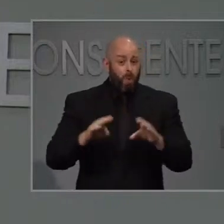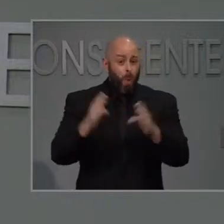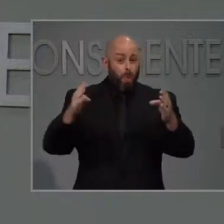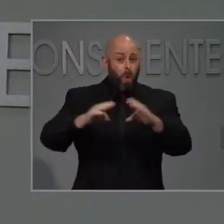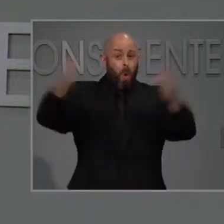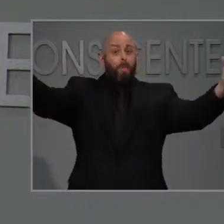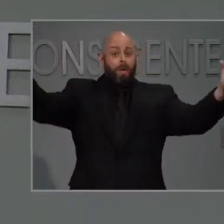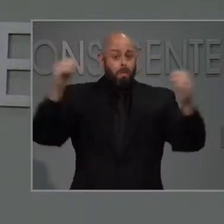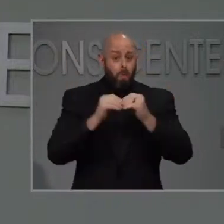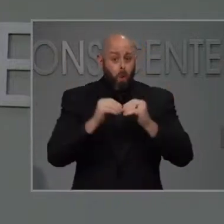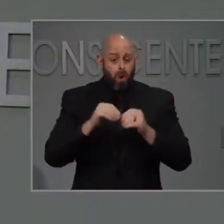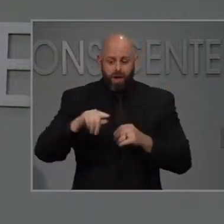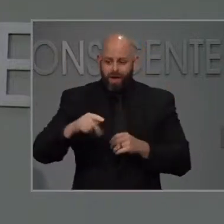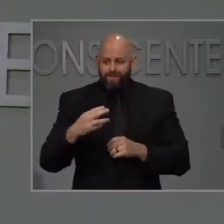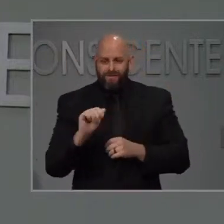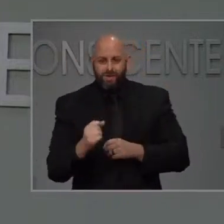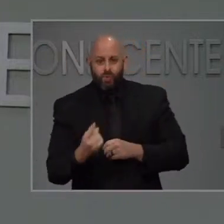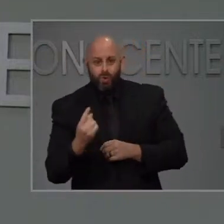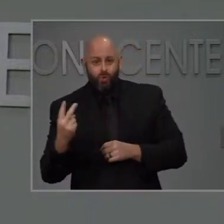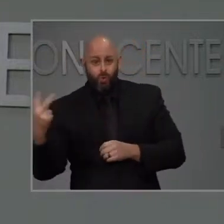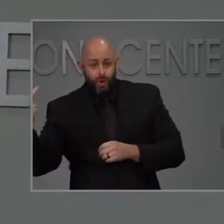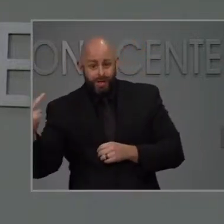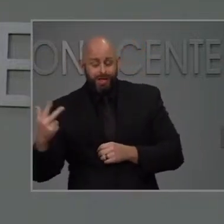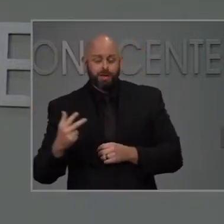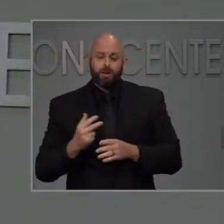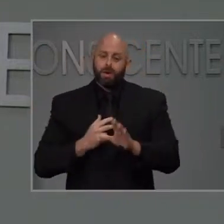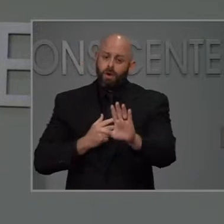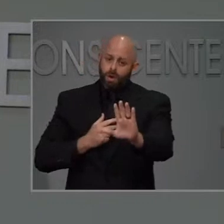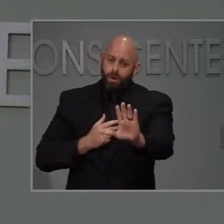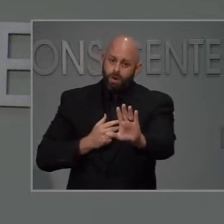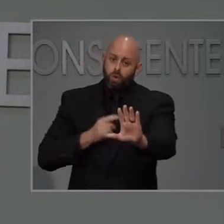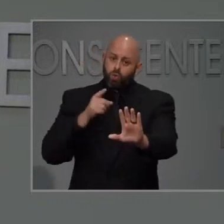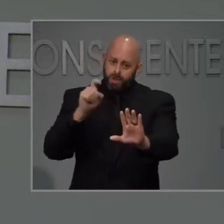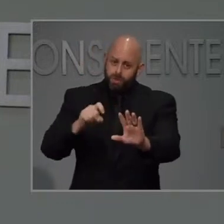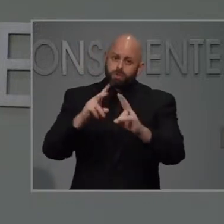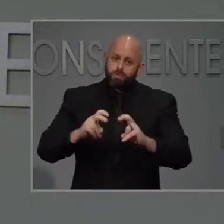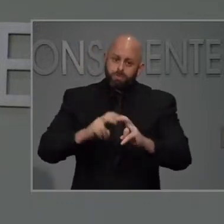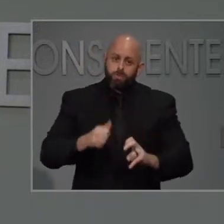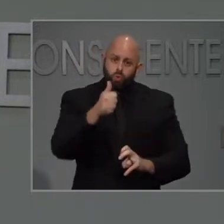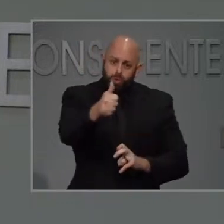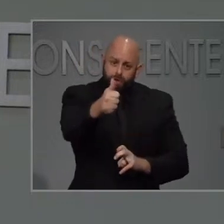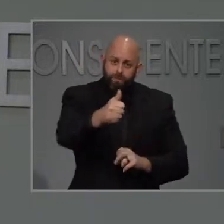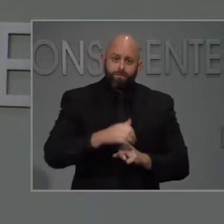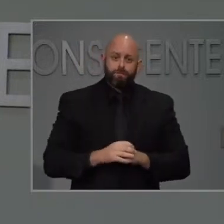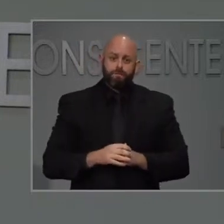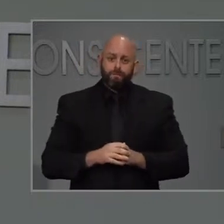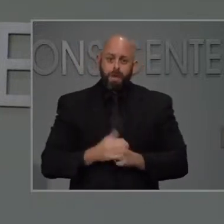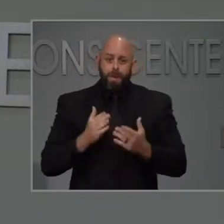important for every person to assess their own risk. You may be over